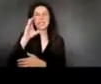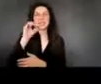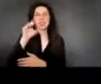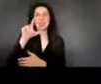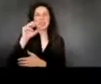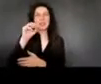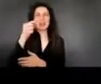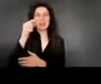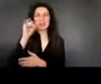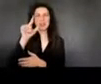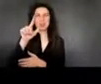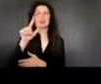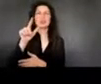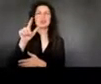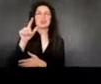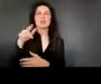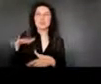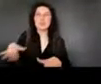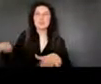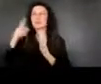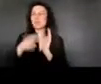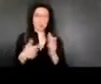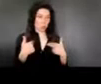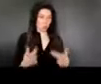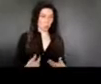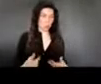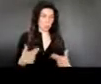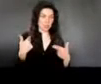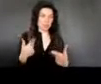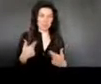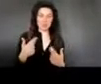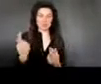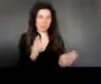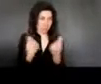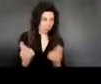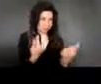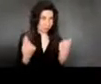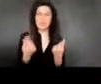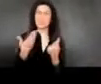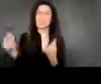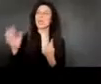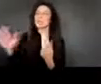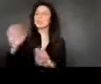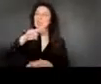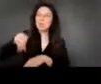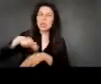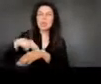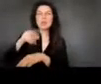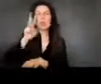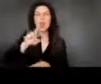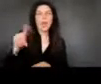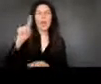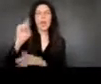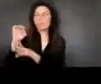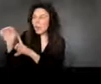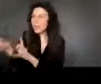between human life forms and the natural environment, and the extraction of natural resources,